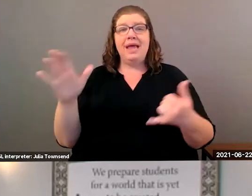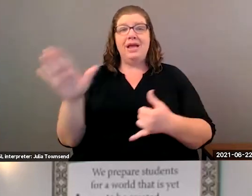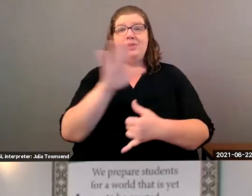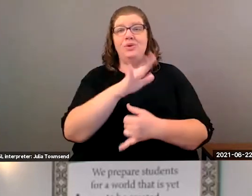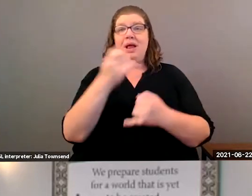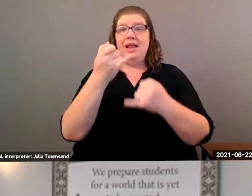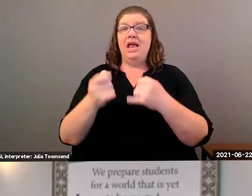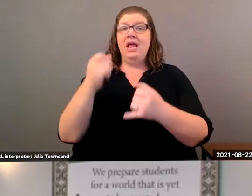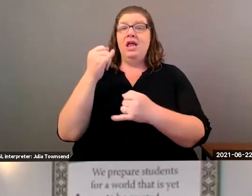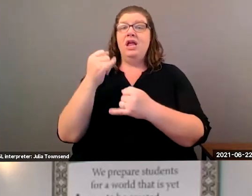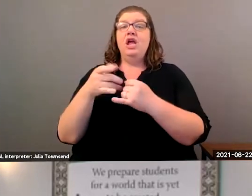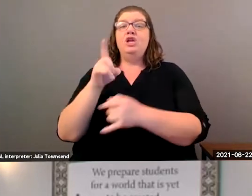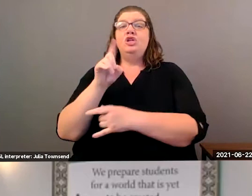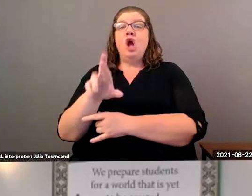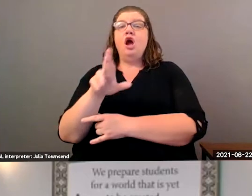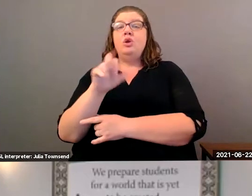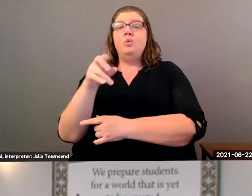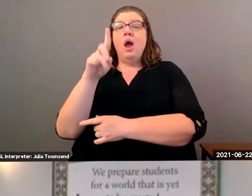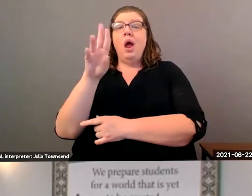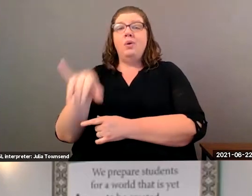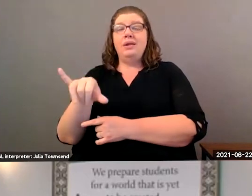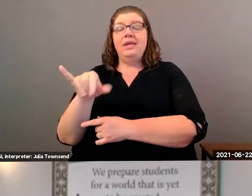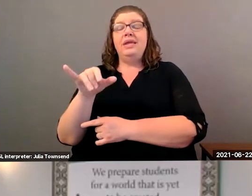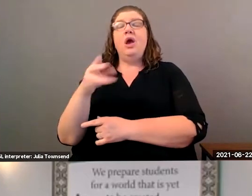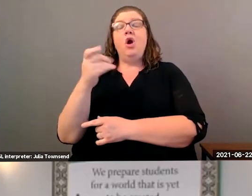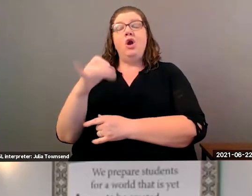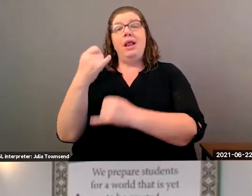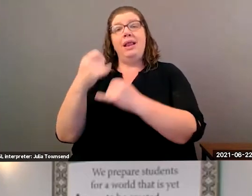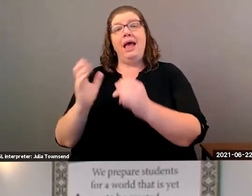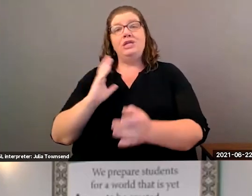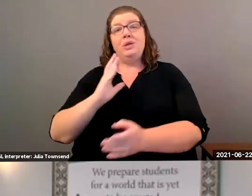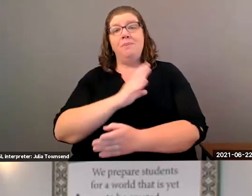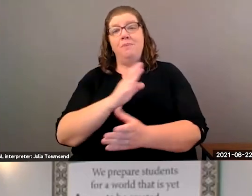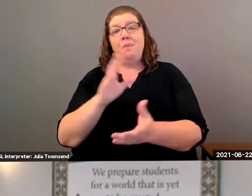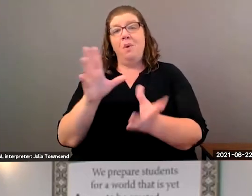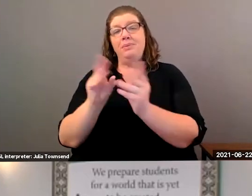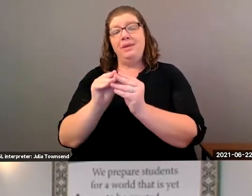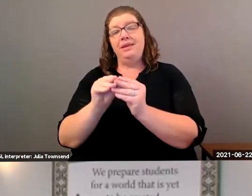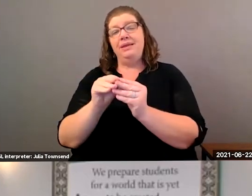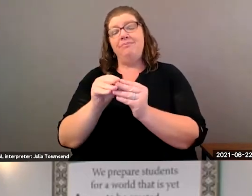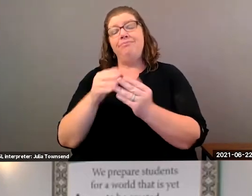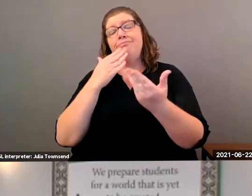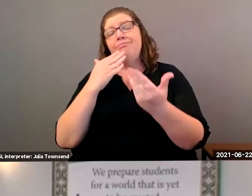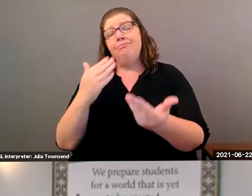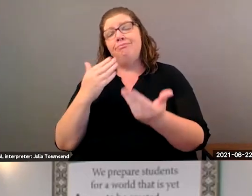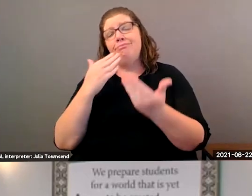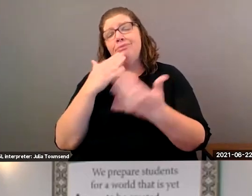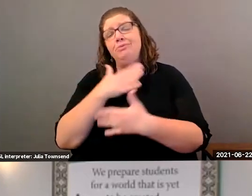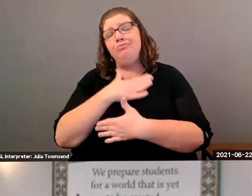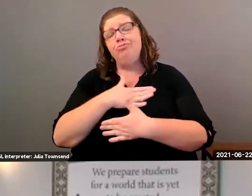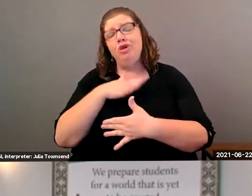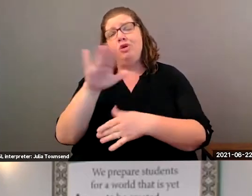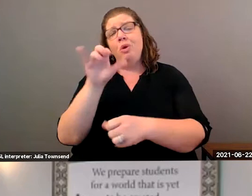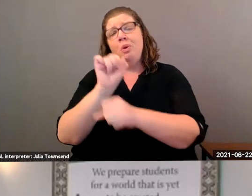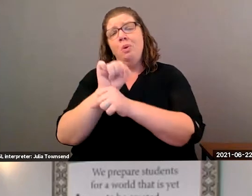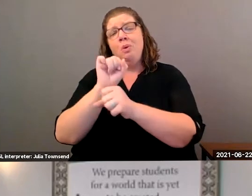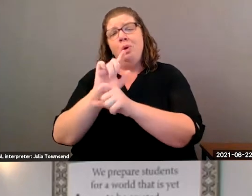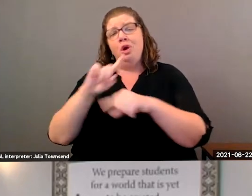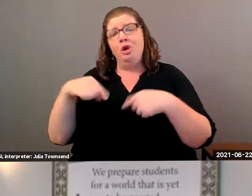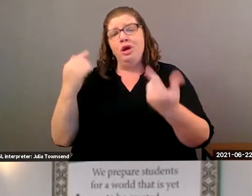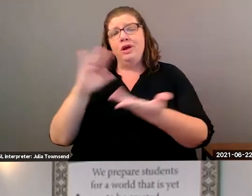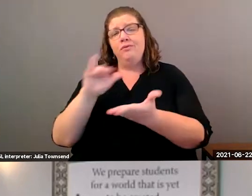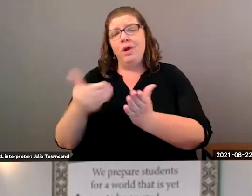Dr. Rowdy Harder. So a big thank you, huge appreciation for all the work that you've done on behalf of all the